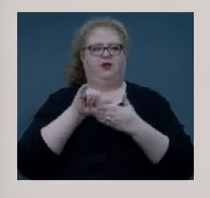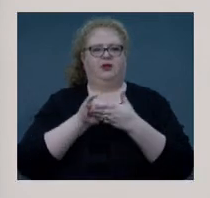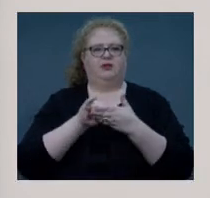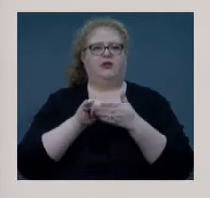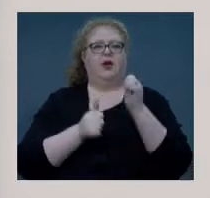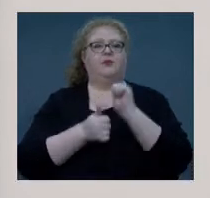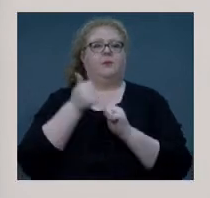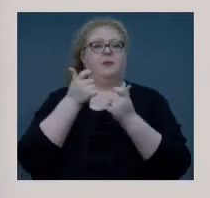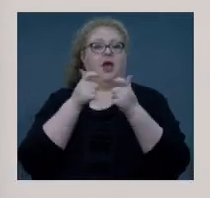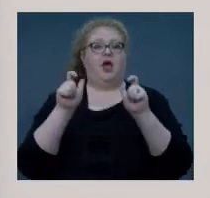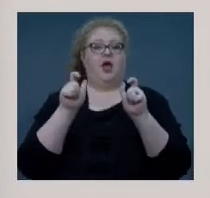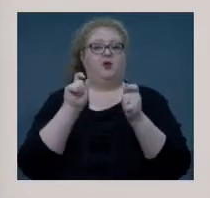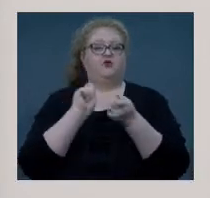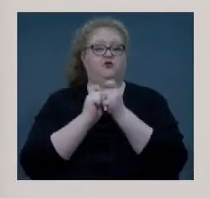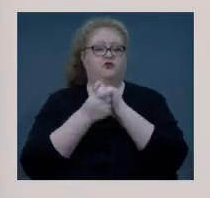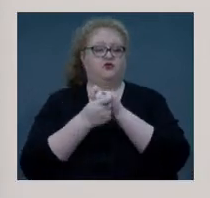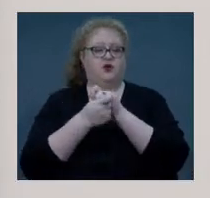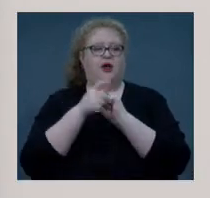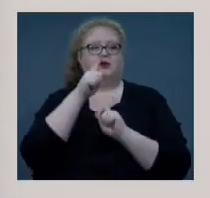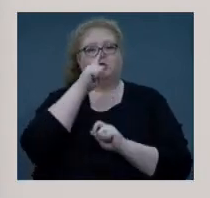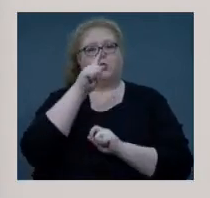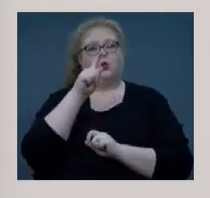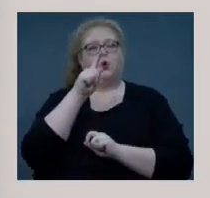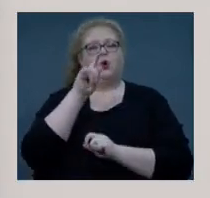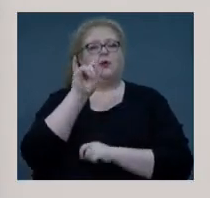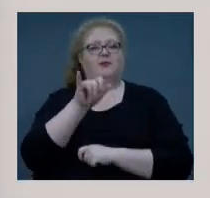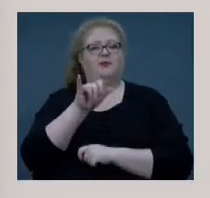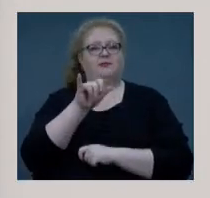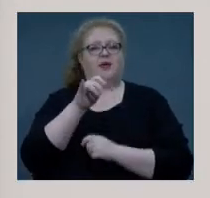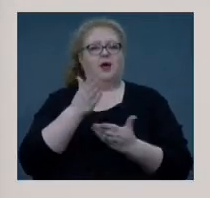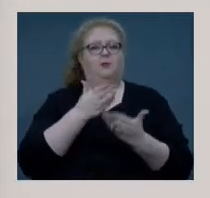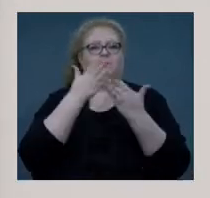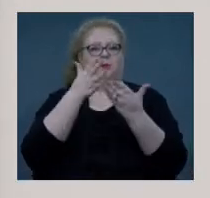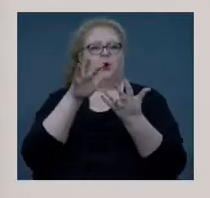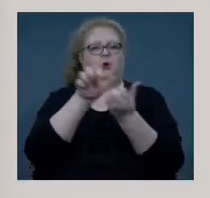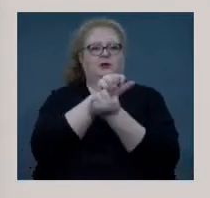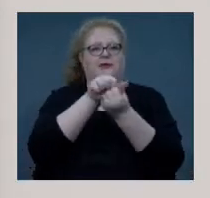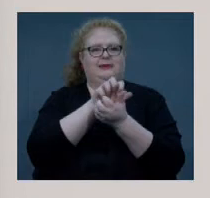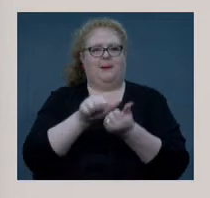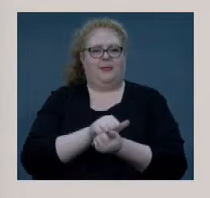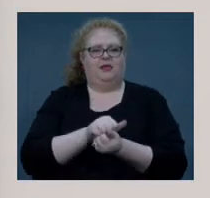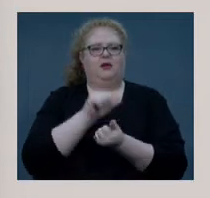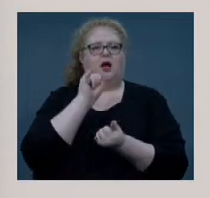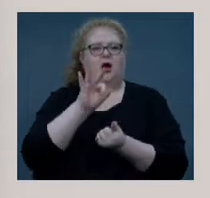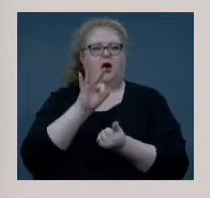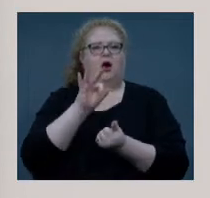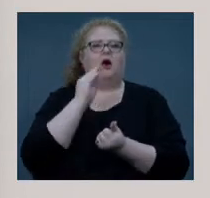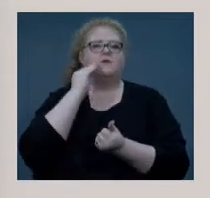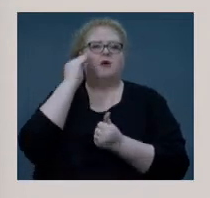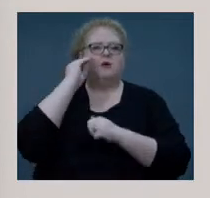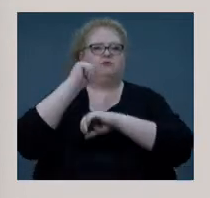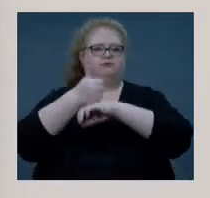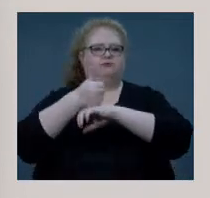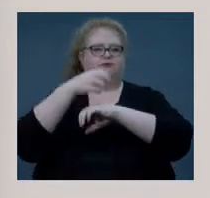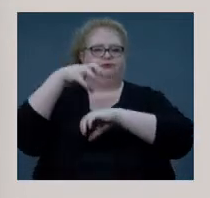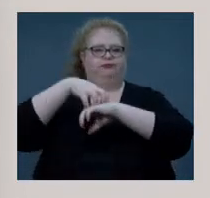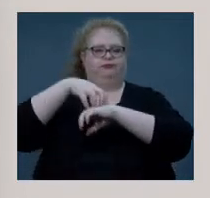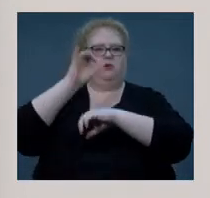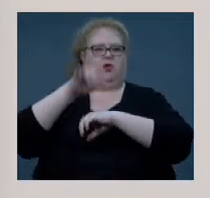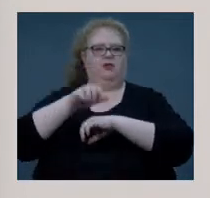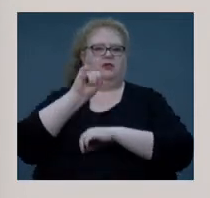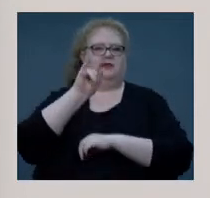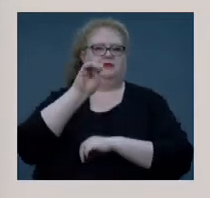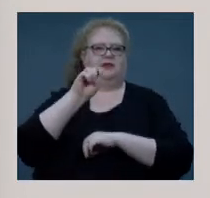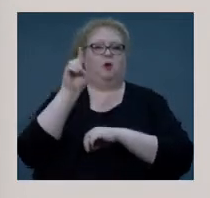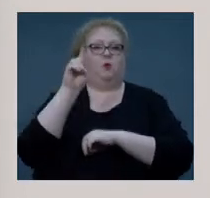the major one of those would be the proposed demolition of the residential structure on the site, on the